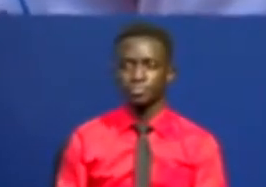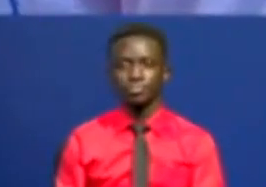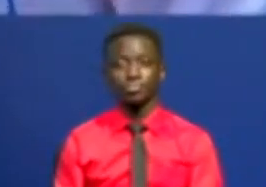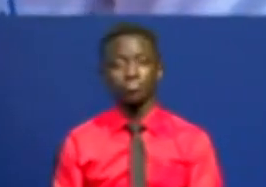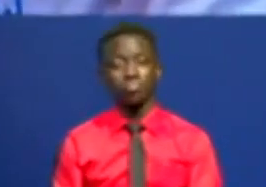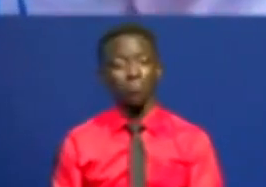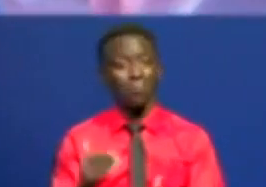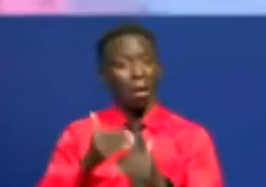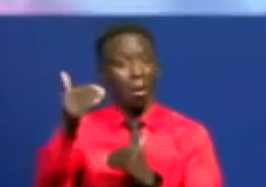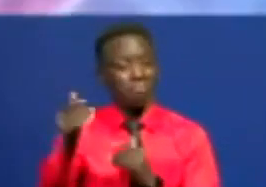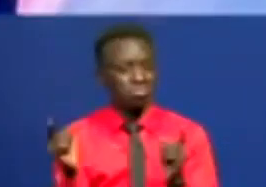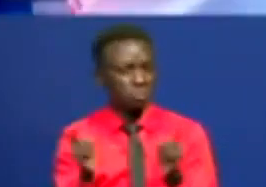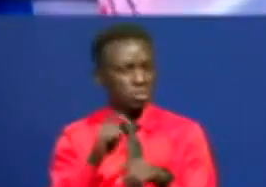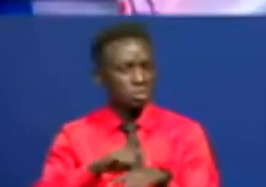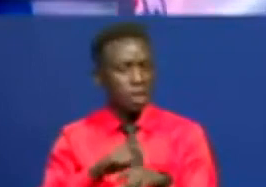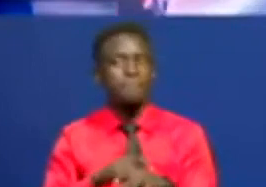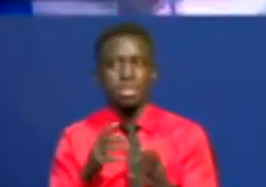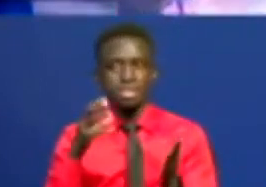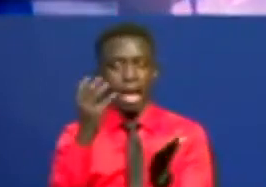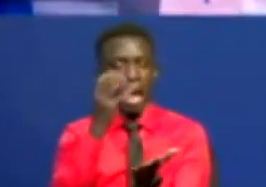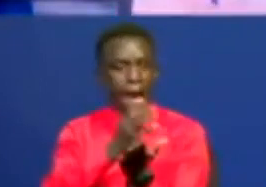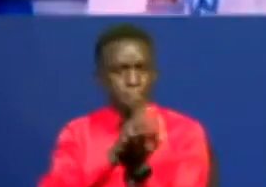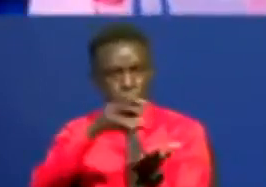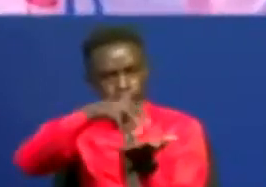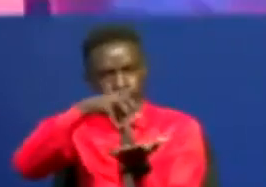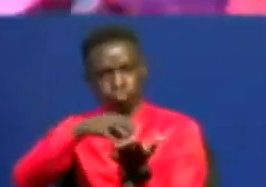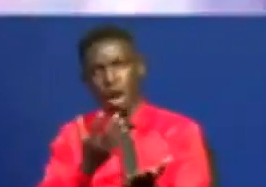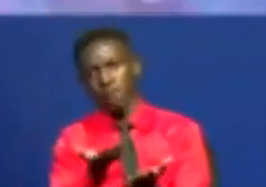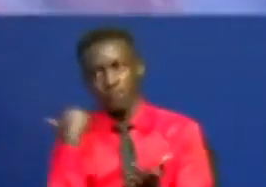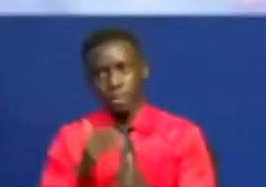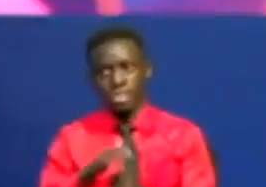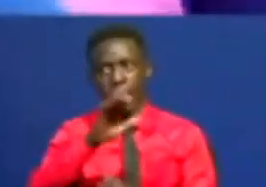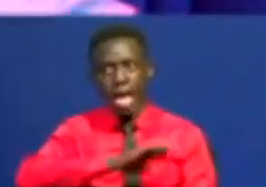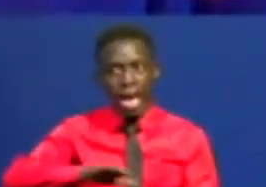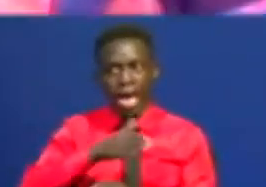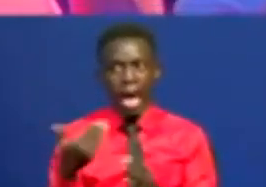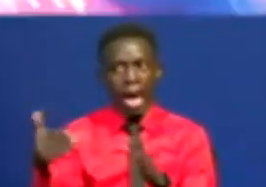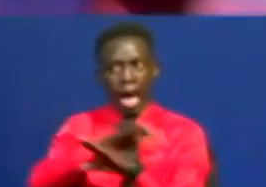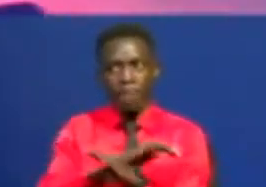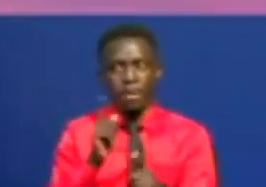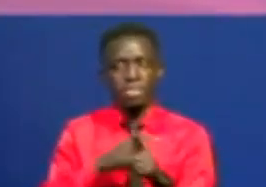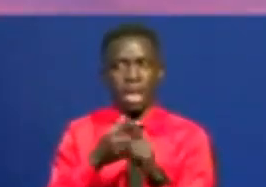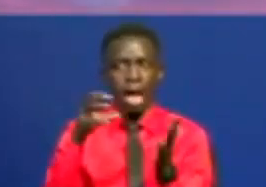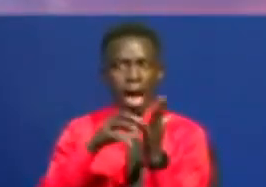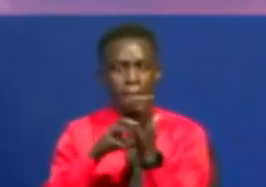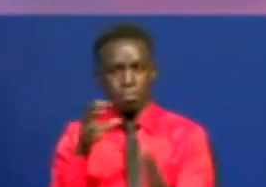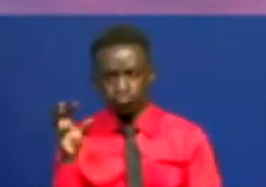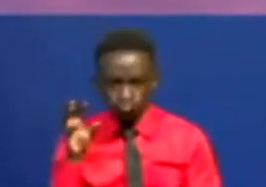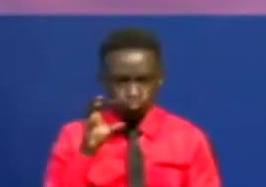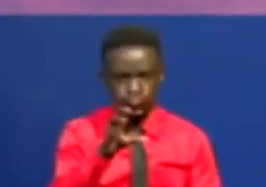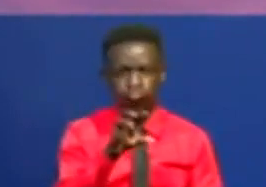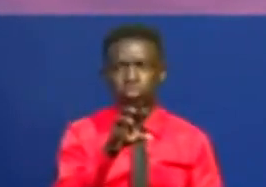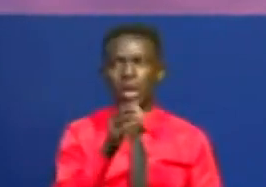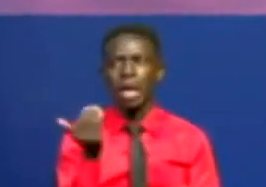After a while, the cups are removed. The area they had covered is inoculated and the cups put back to suck the dirt through